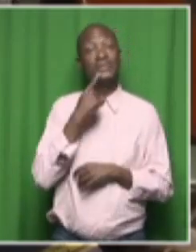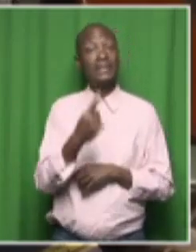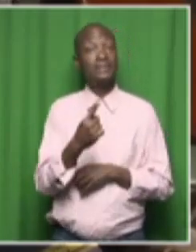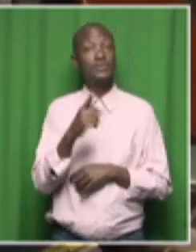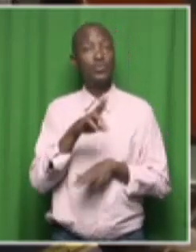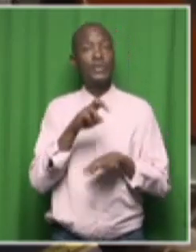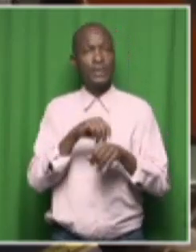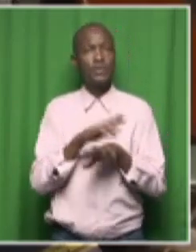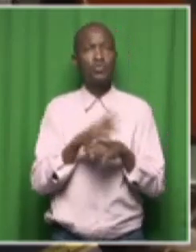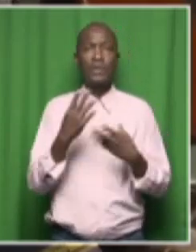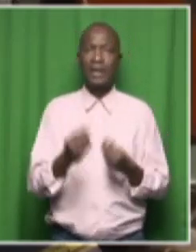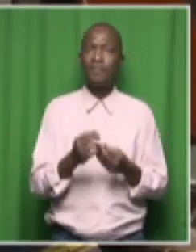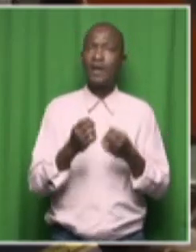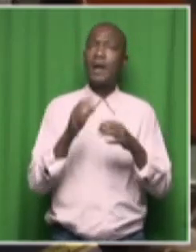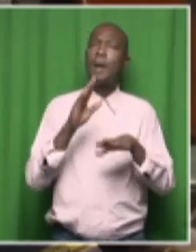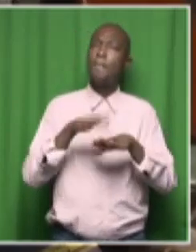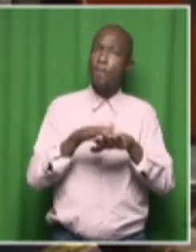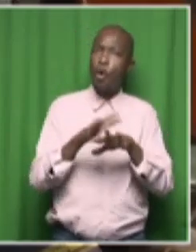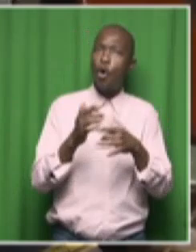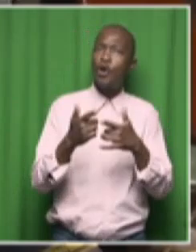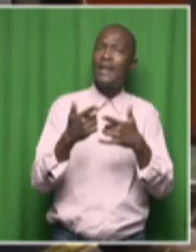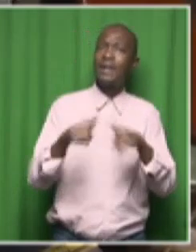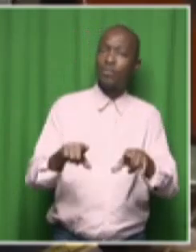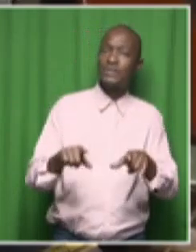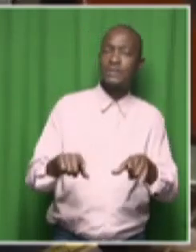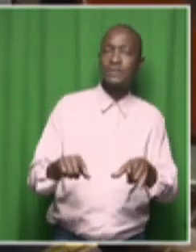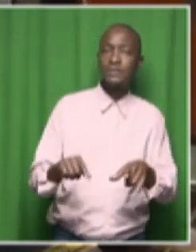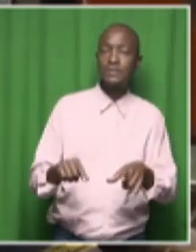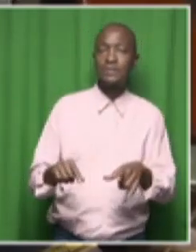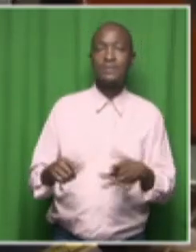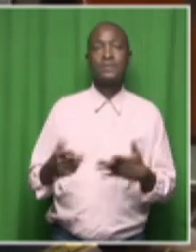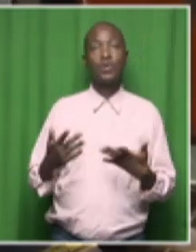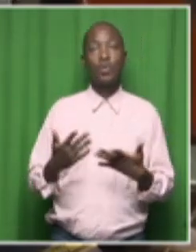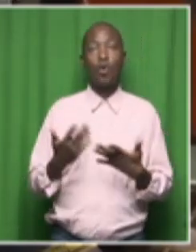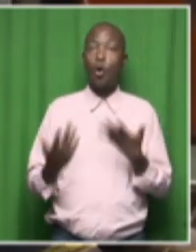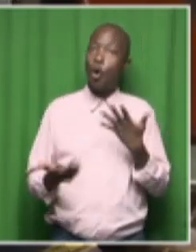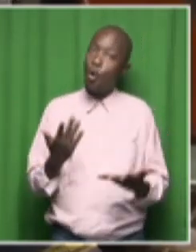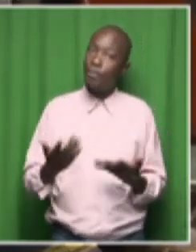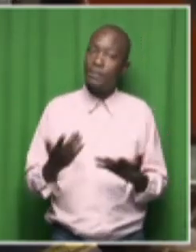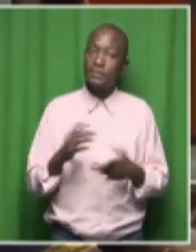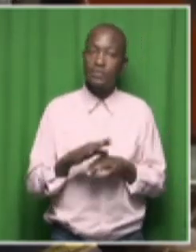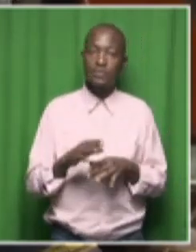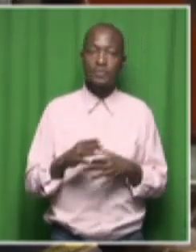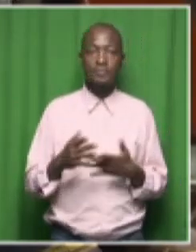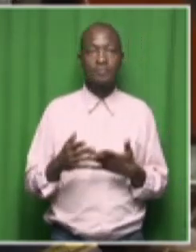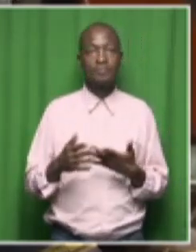to be multilingual or we need to be bilingual, where one language is